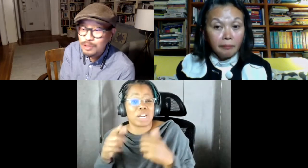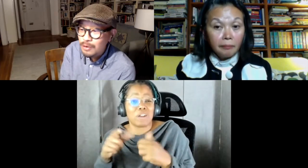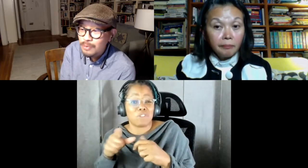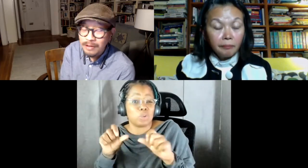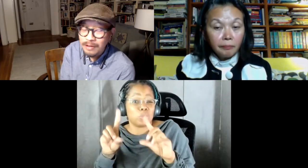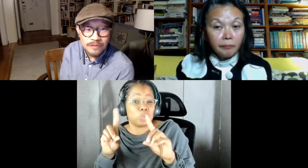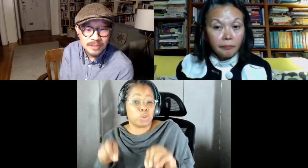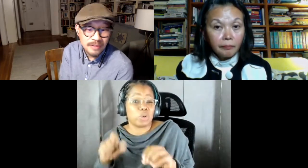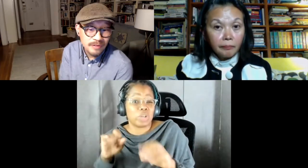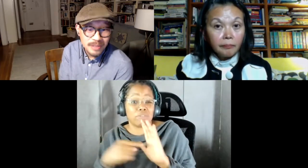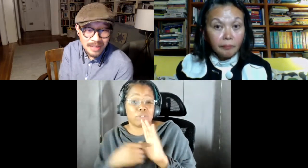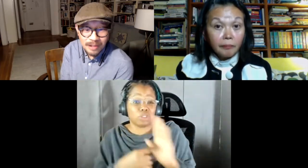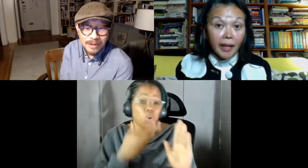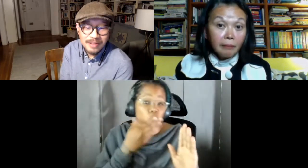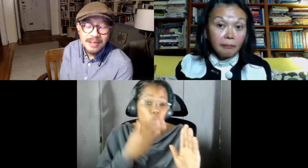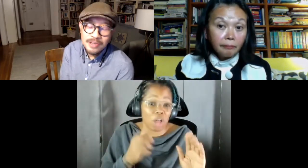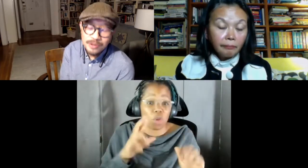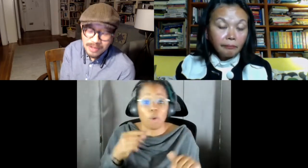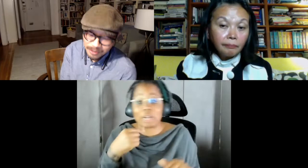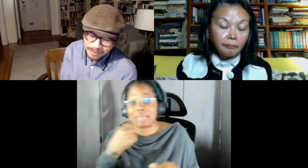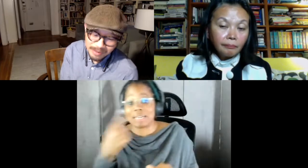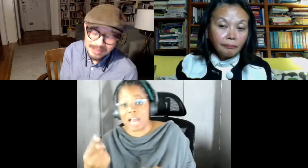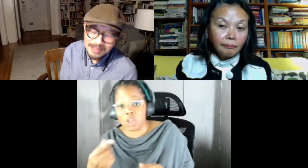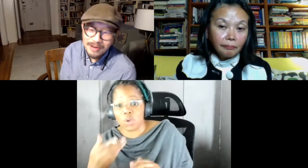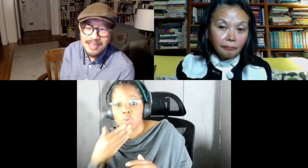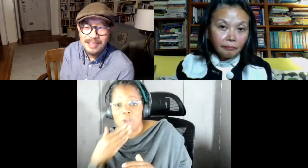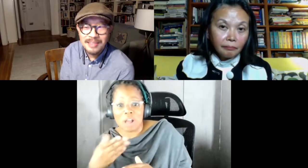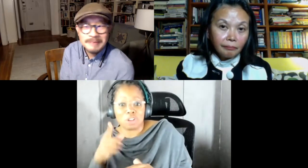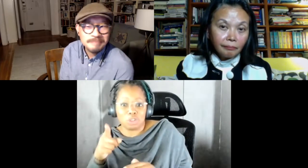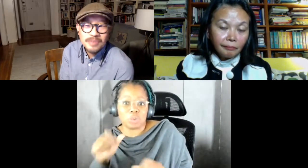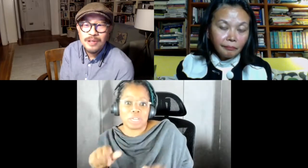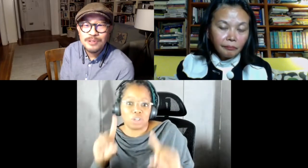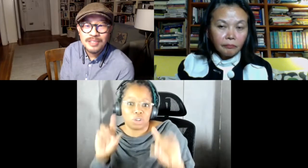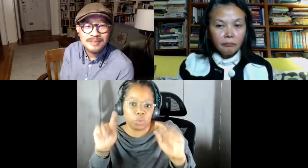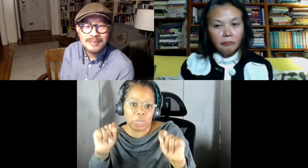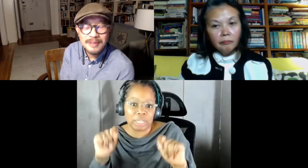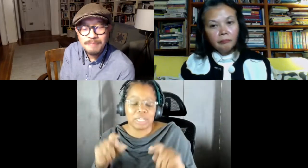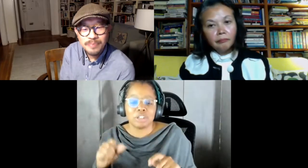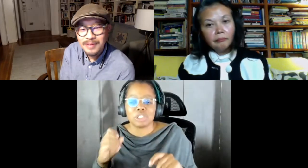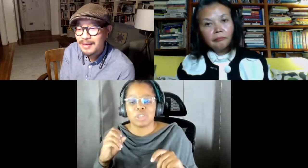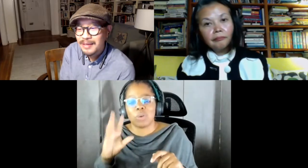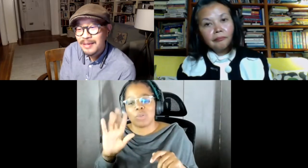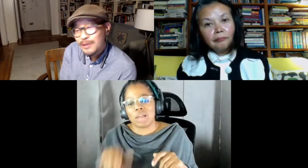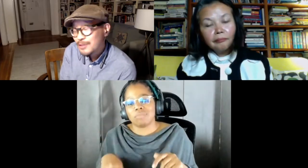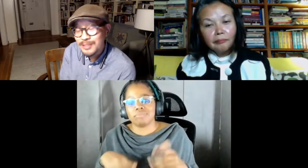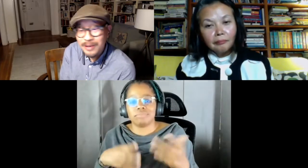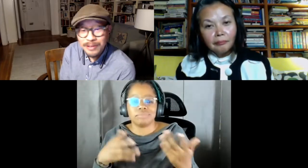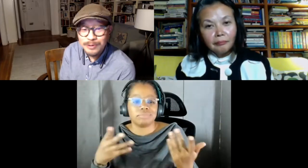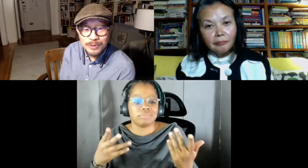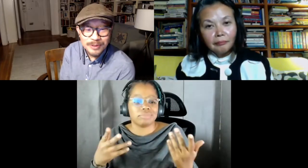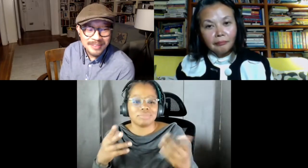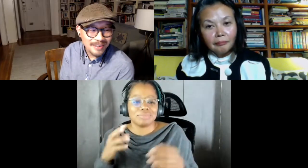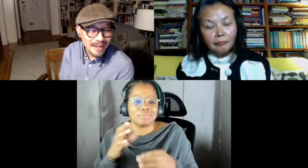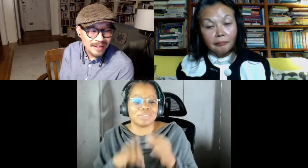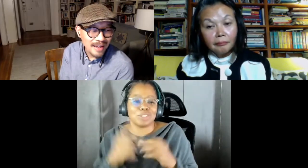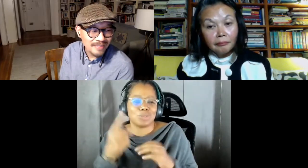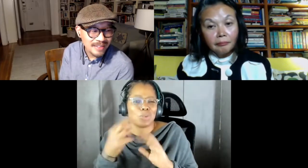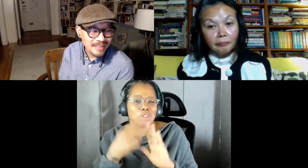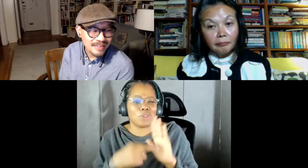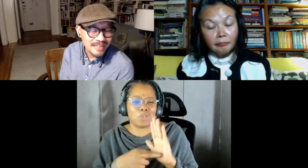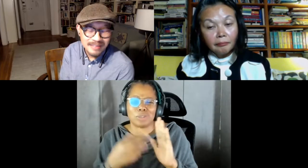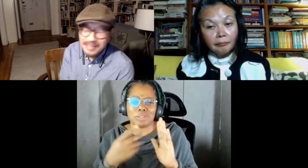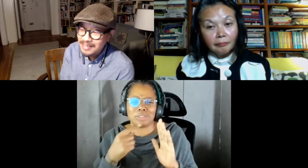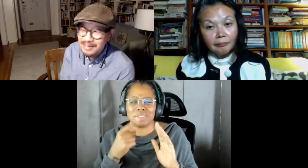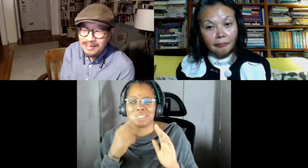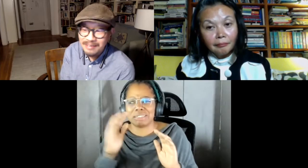if you show well or versus if you tell well, you can get away with it. So I think that those are just one of those rules that are kind of have